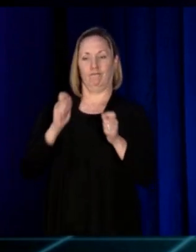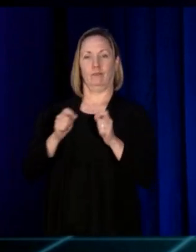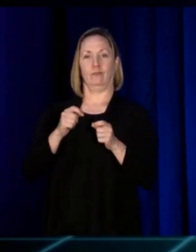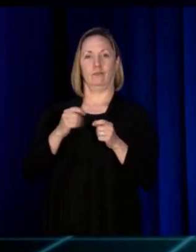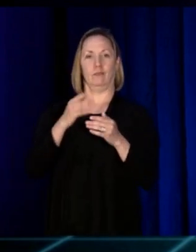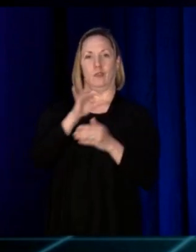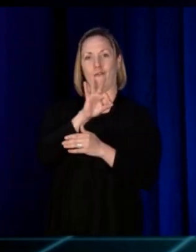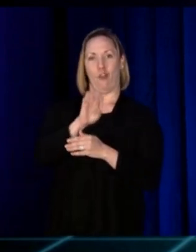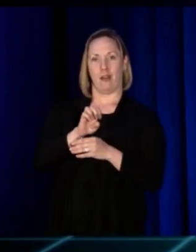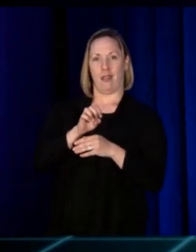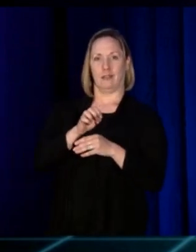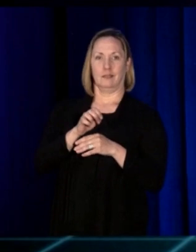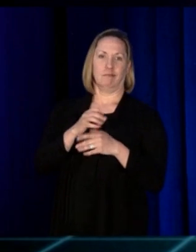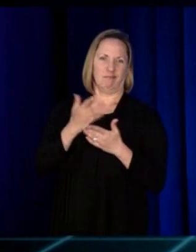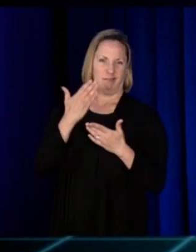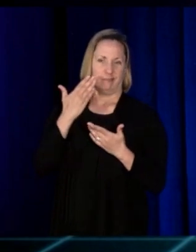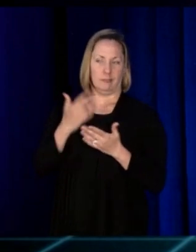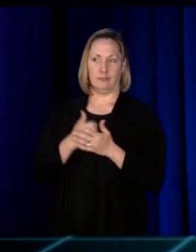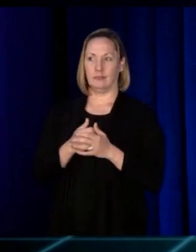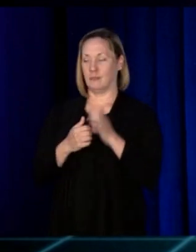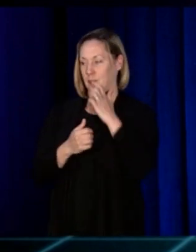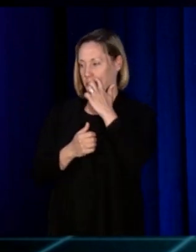end, So